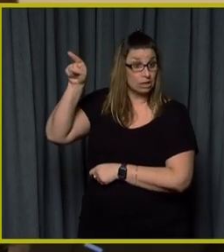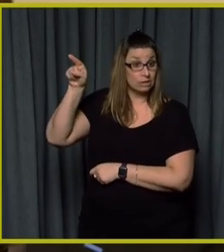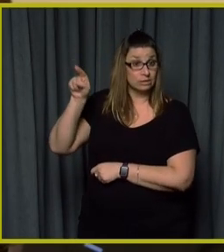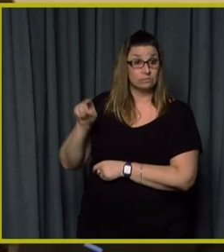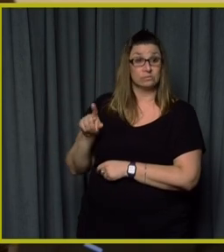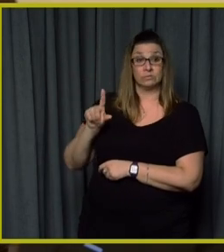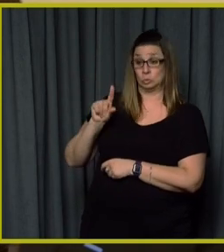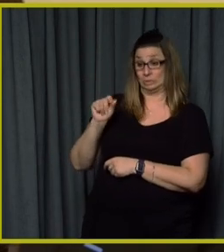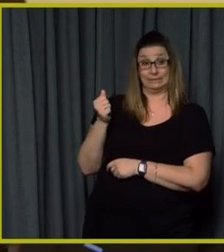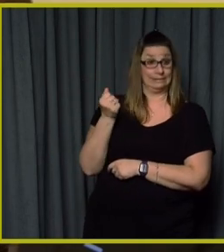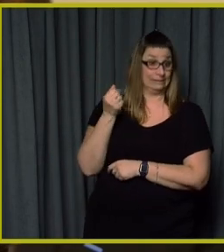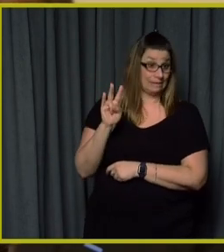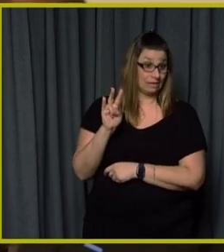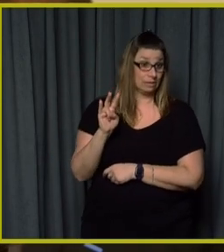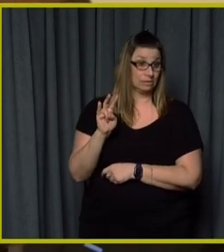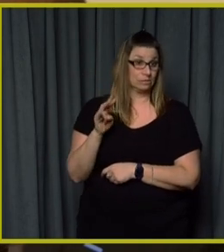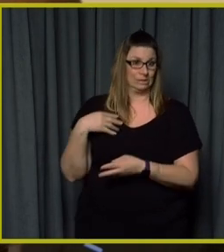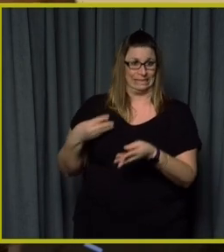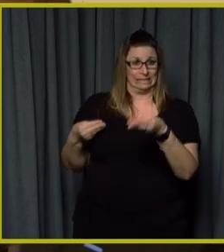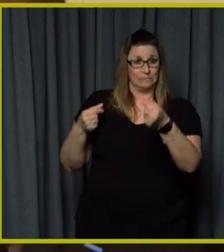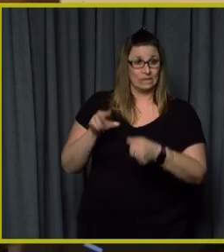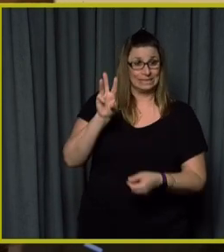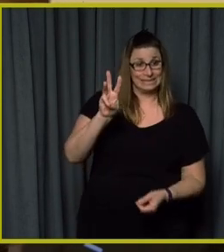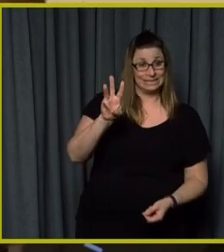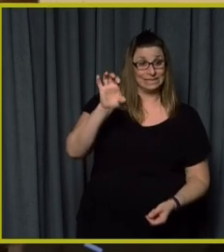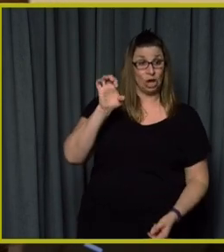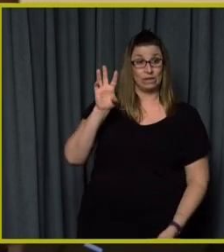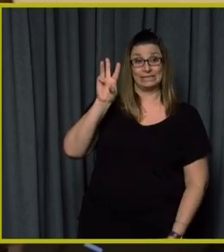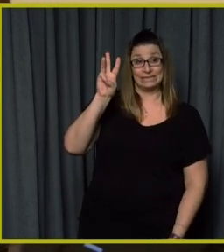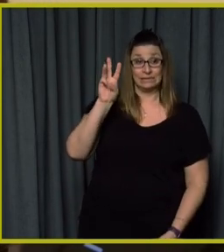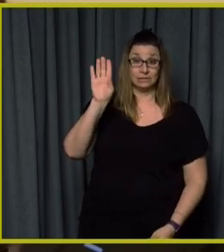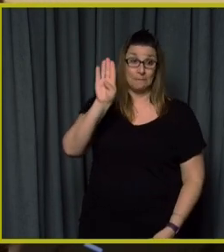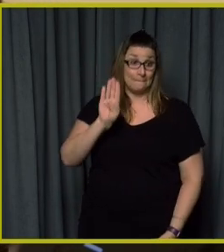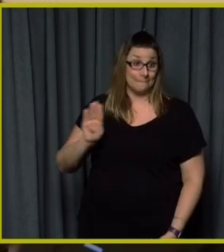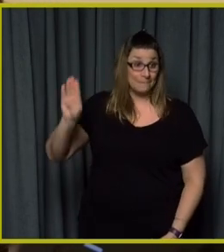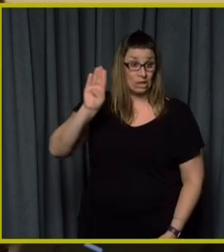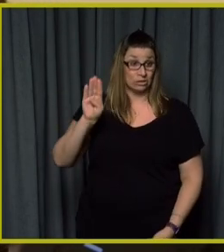$606 billion on the Department of Defense.